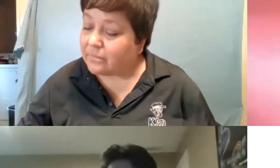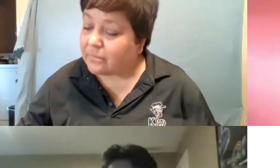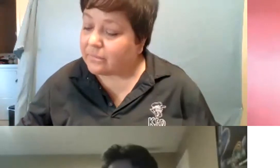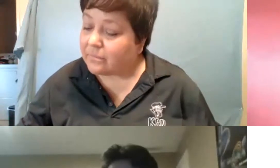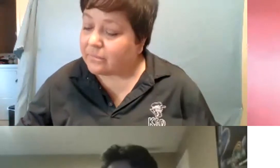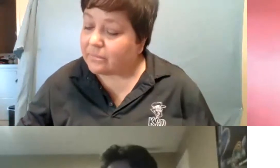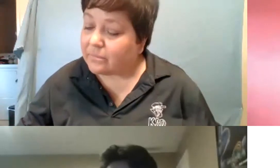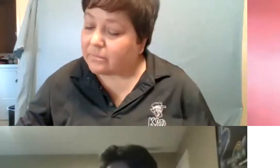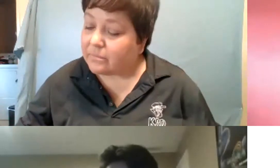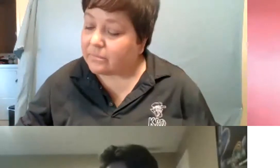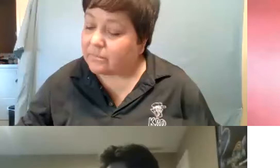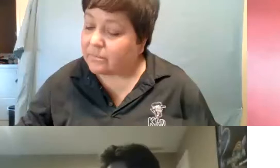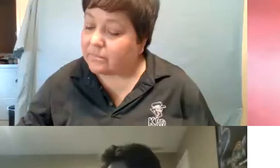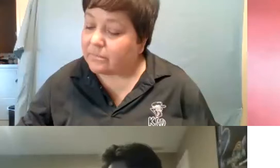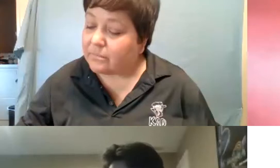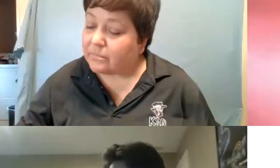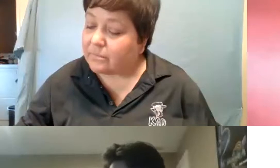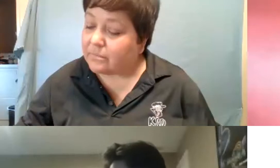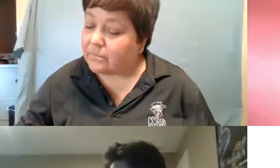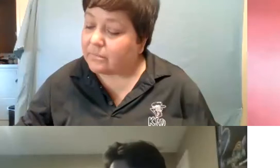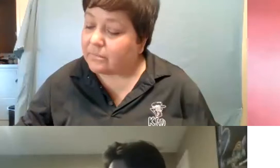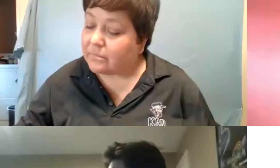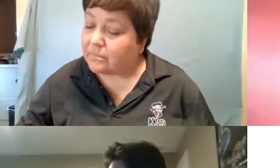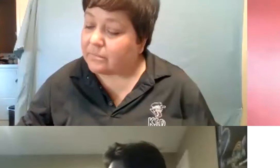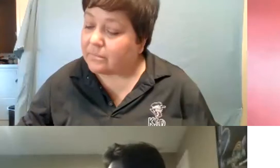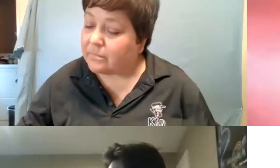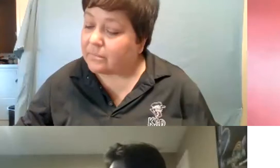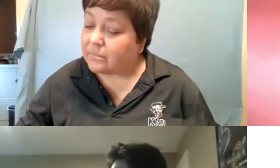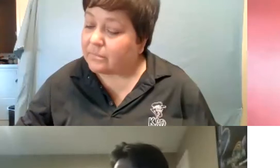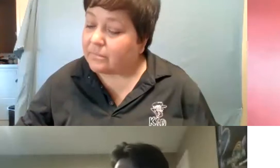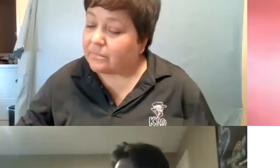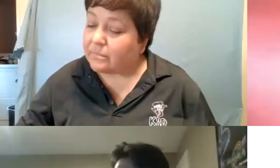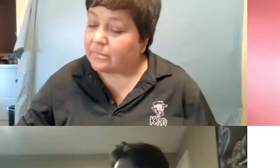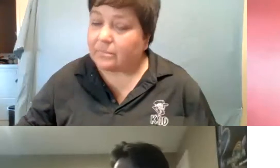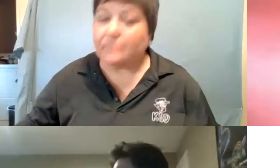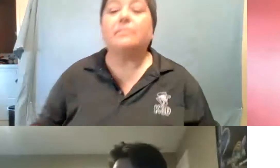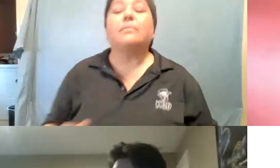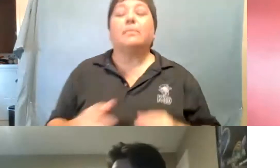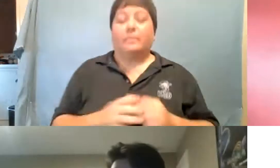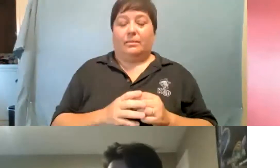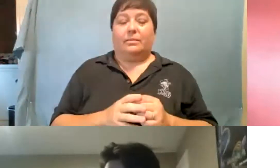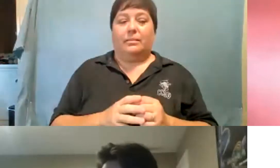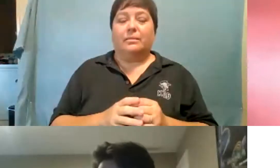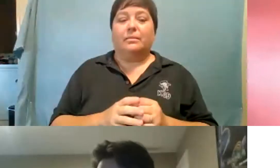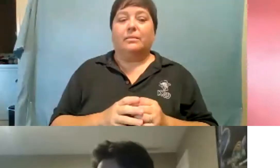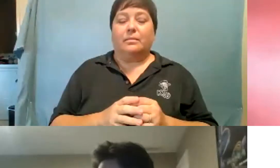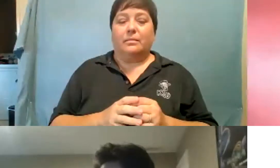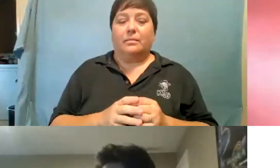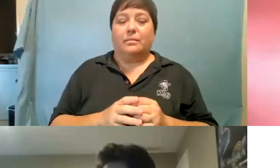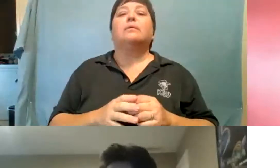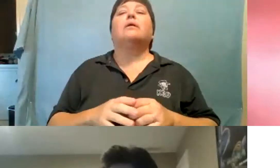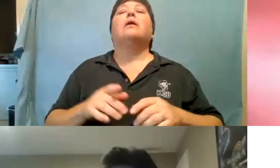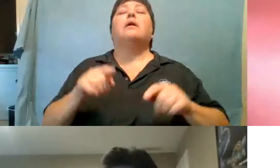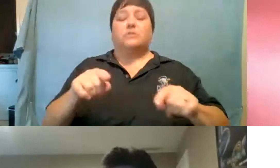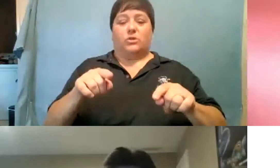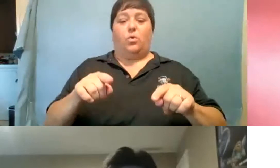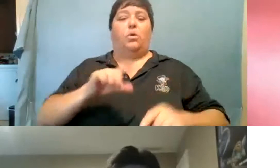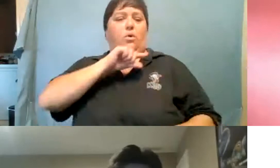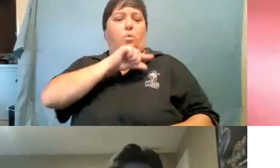being the difference in the quality of teaching with that students are receiving in school